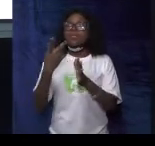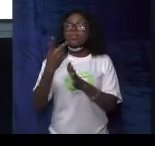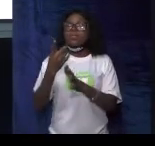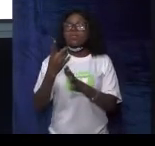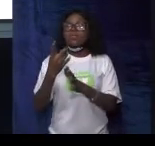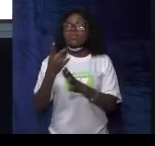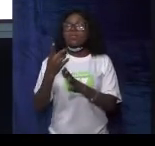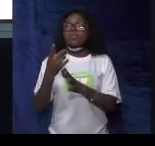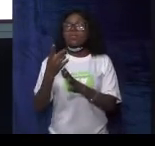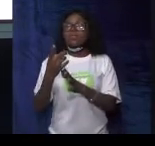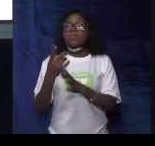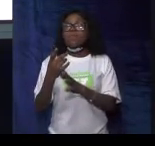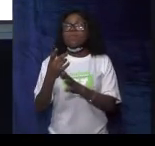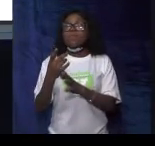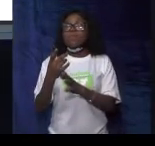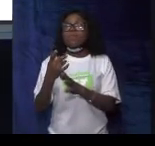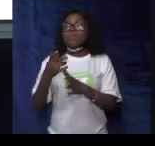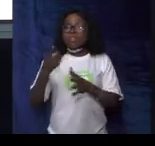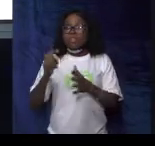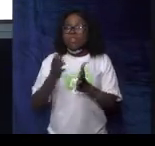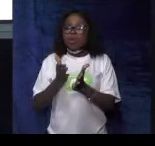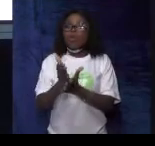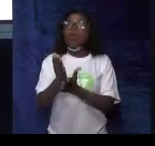So let's see. The